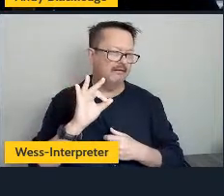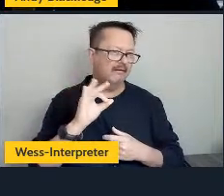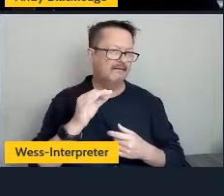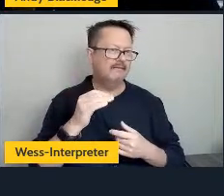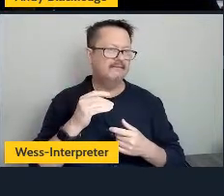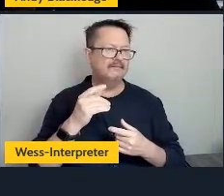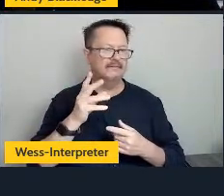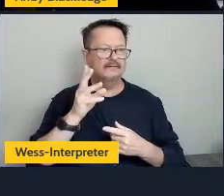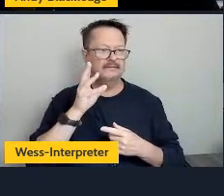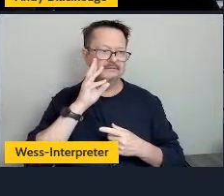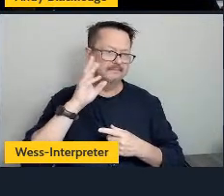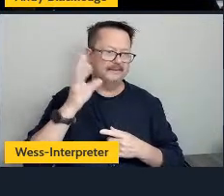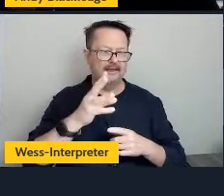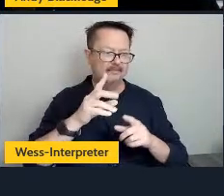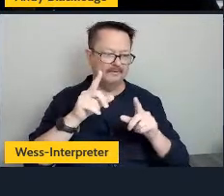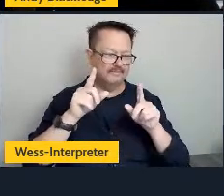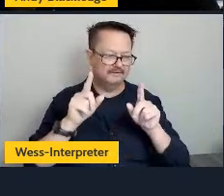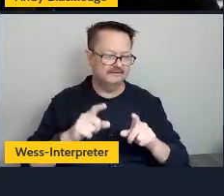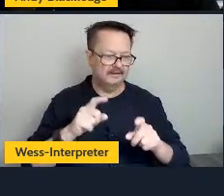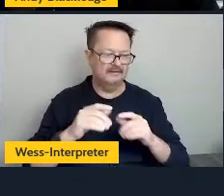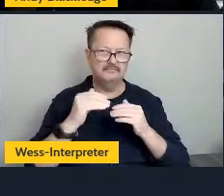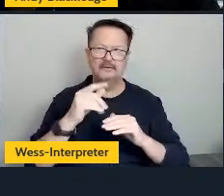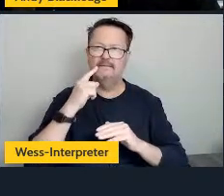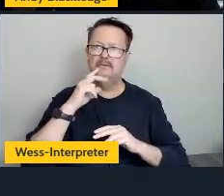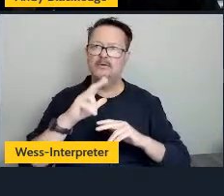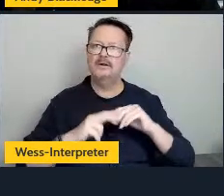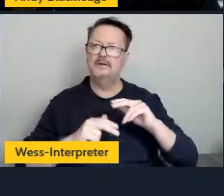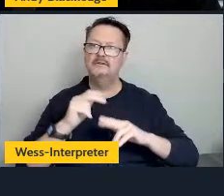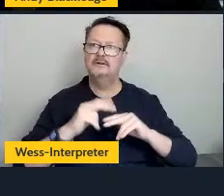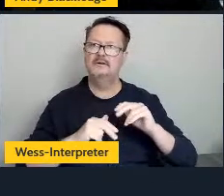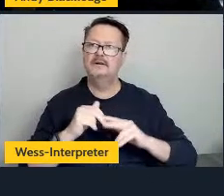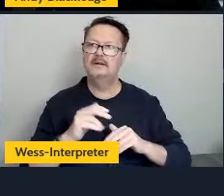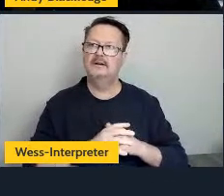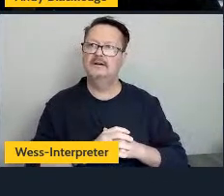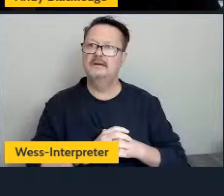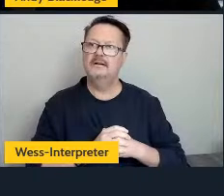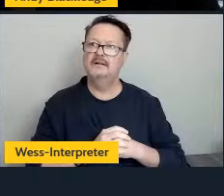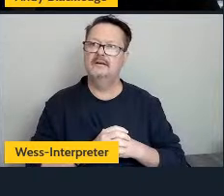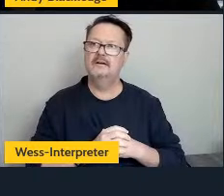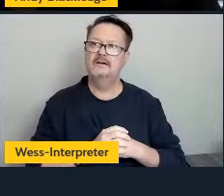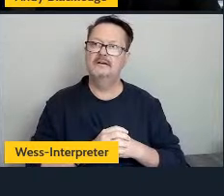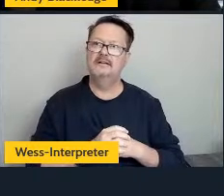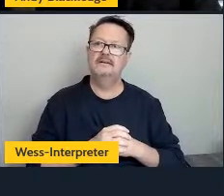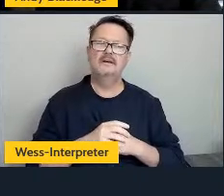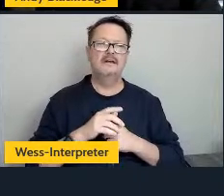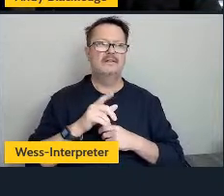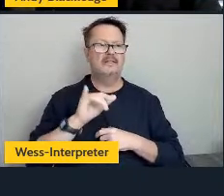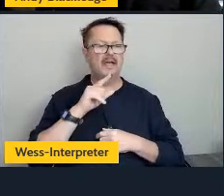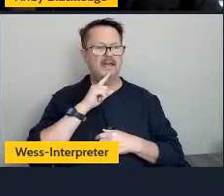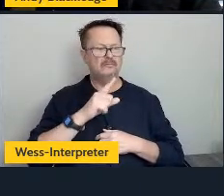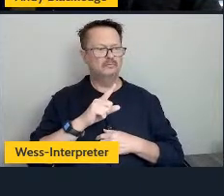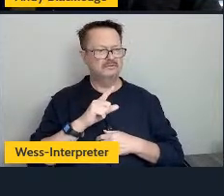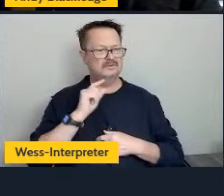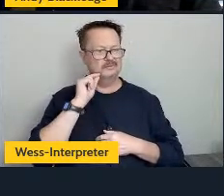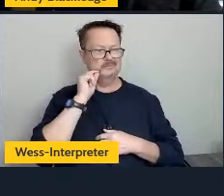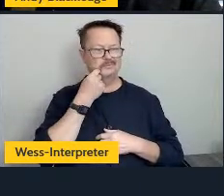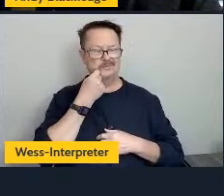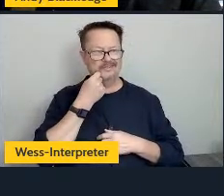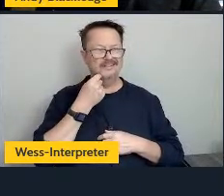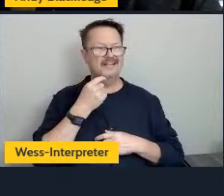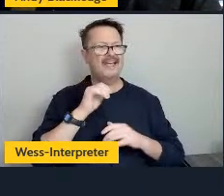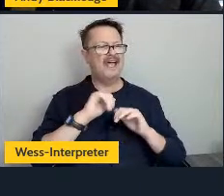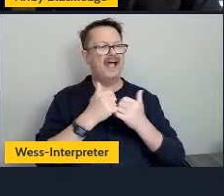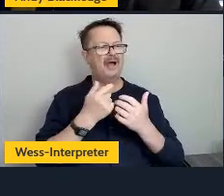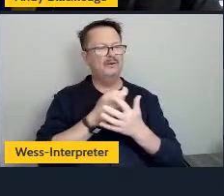up a test harness for your construct. Yeah, that's super cool. And one question, how you delete